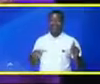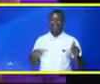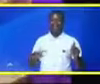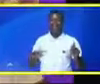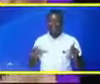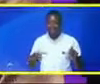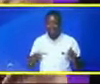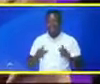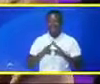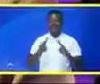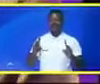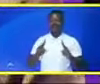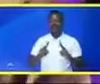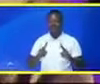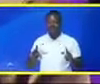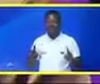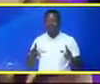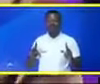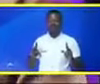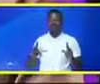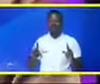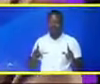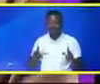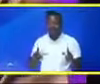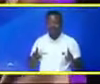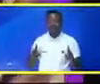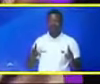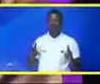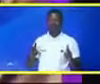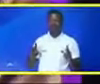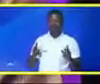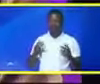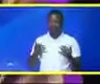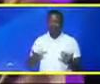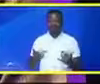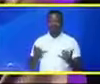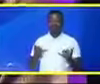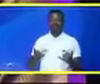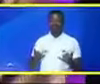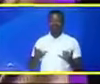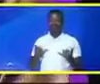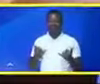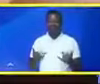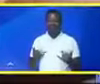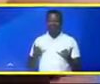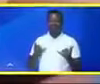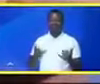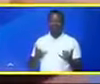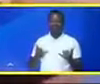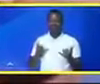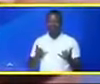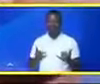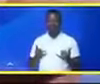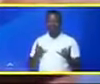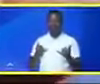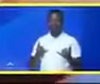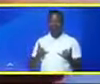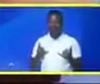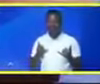So let's start right now. Why would